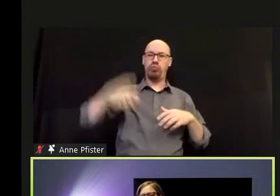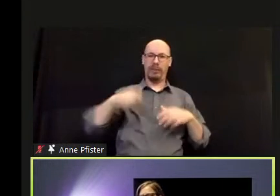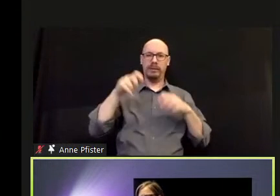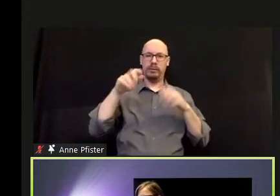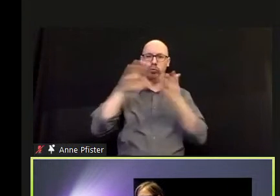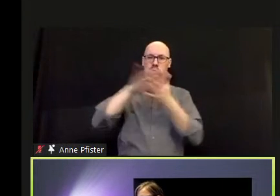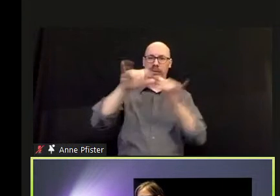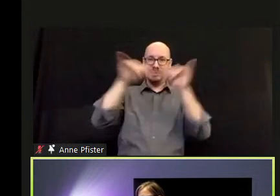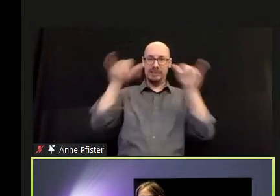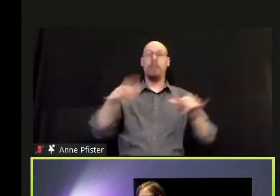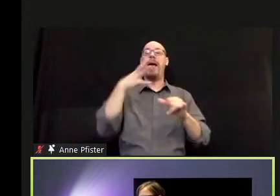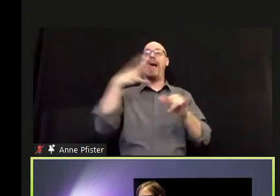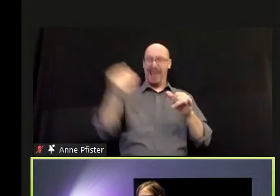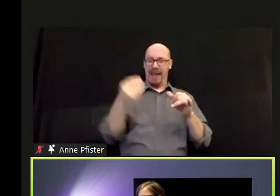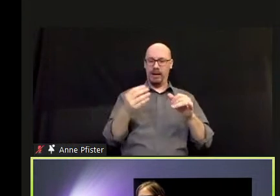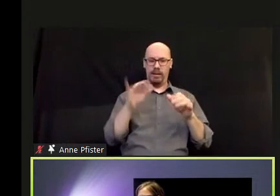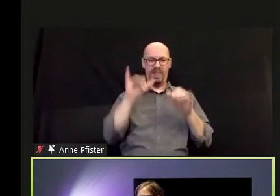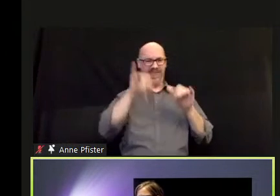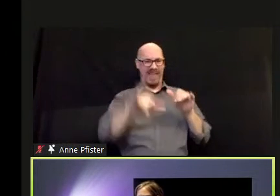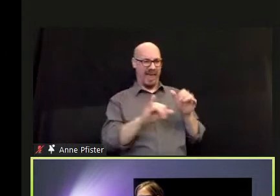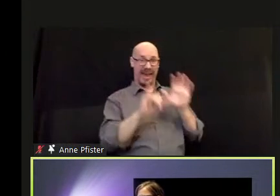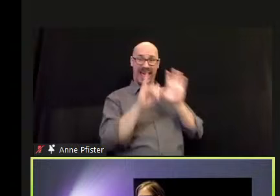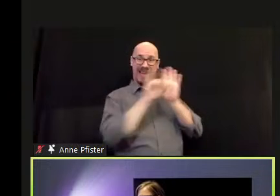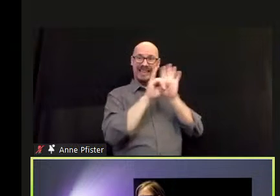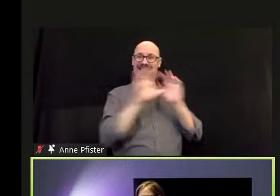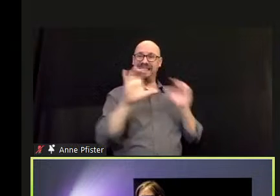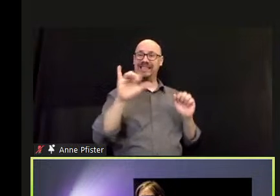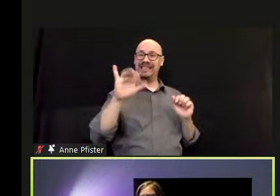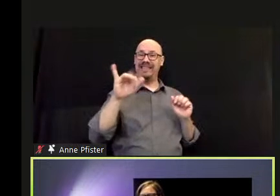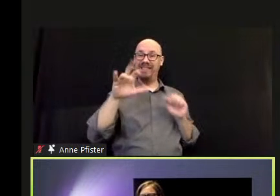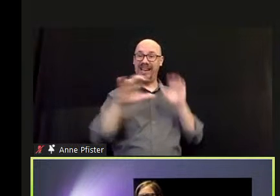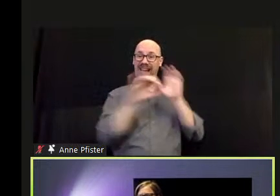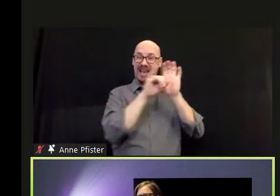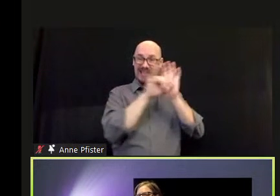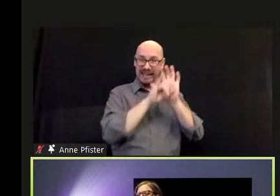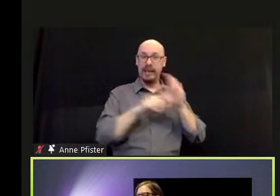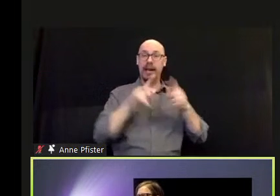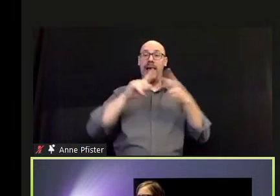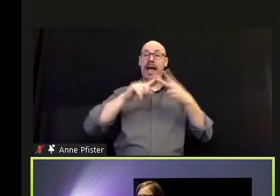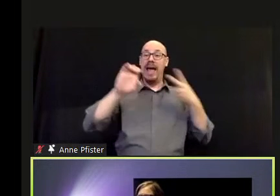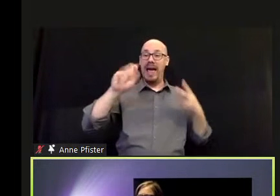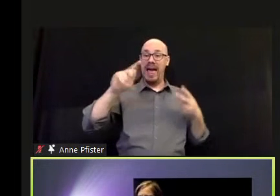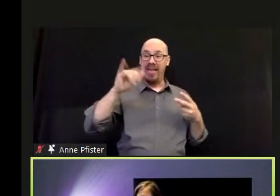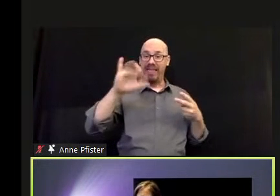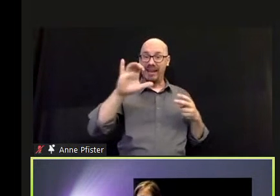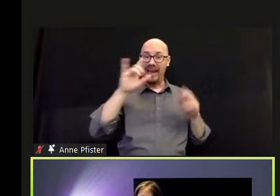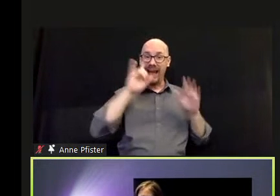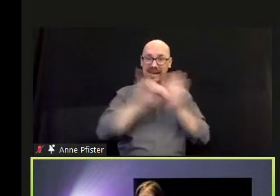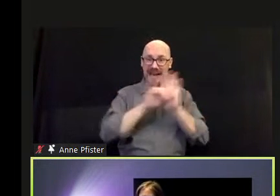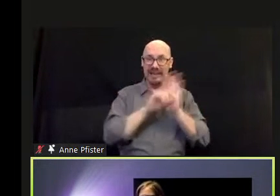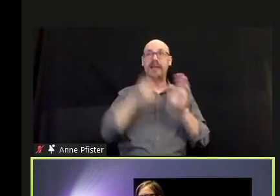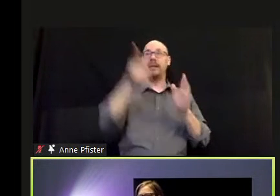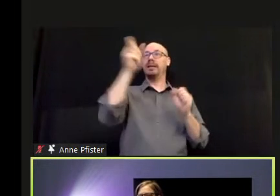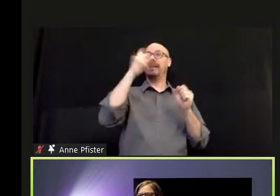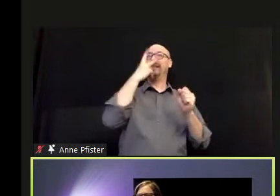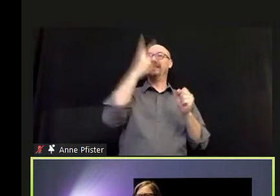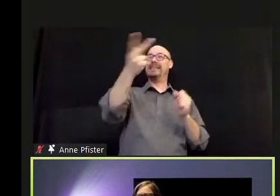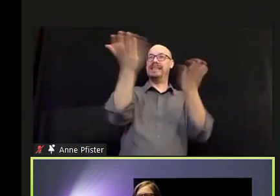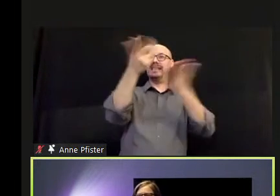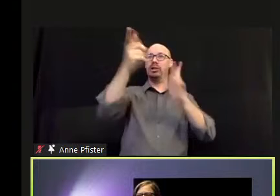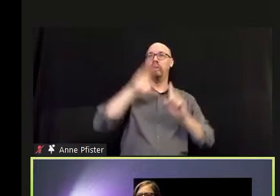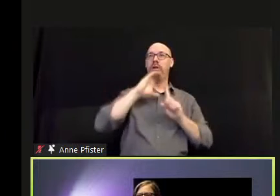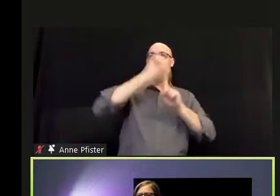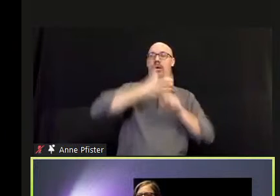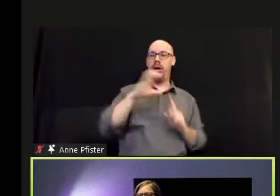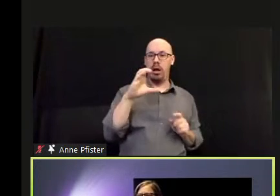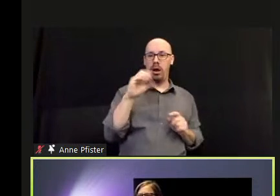growth or development of a civic identity marked by aspects of ethnic identity, like, as you can see here, costume, as